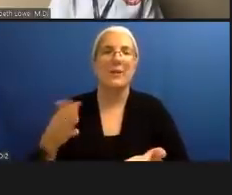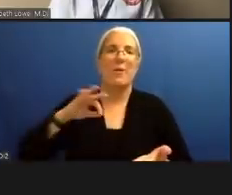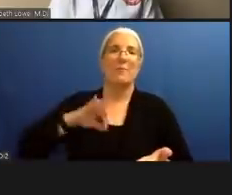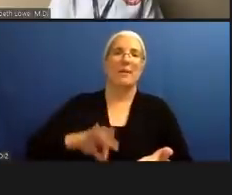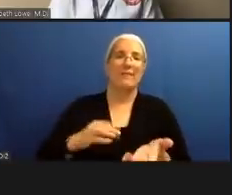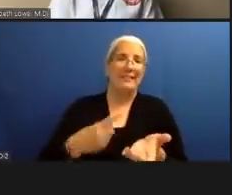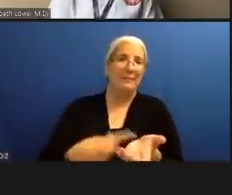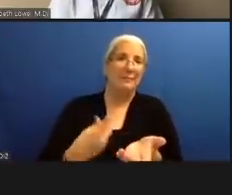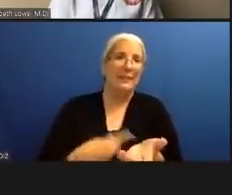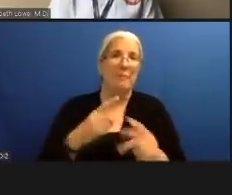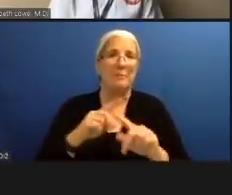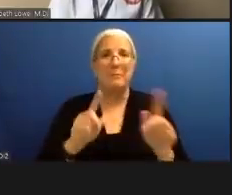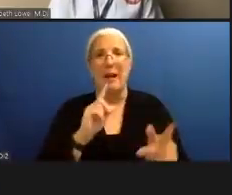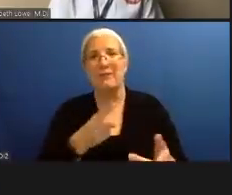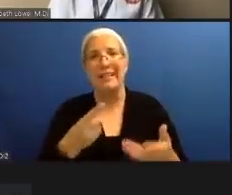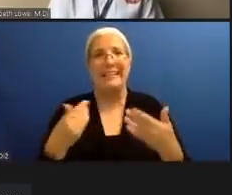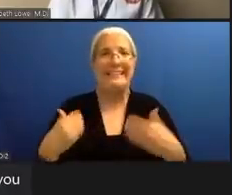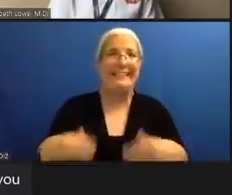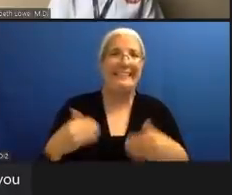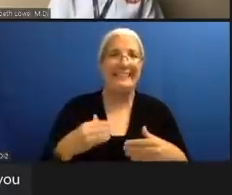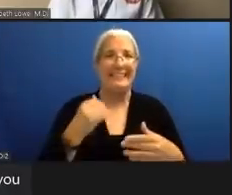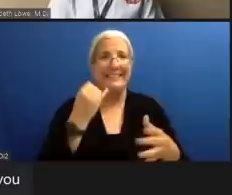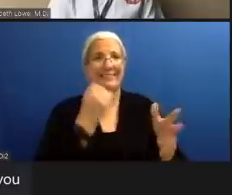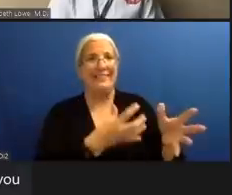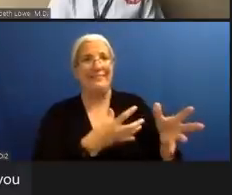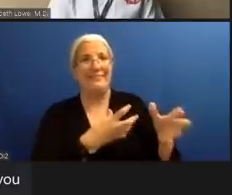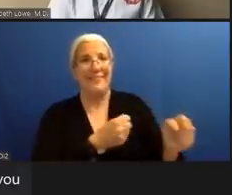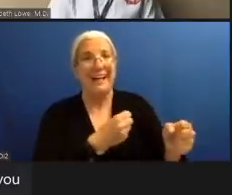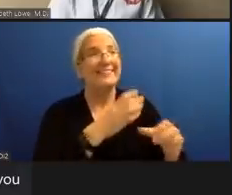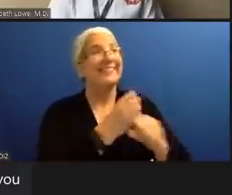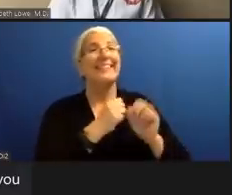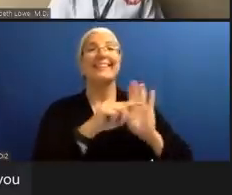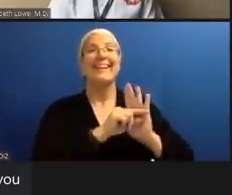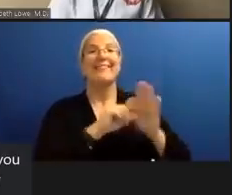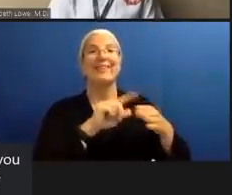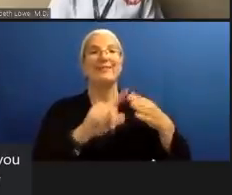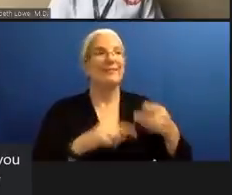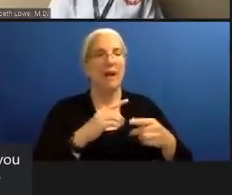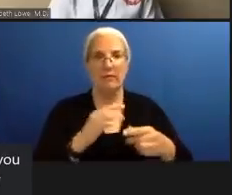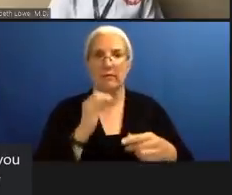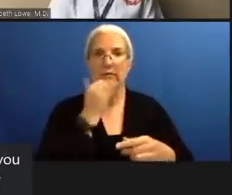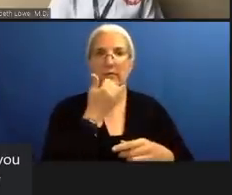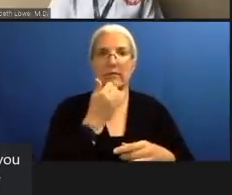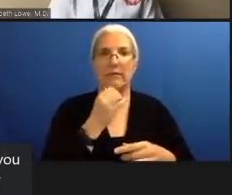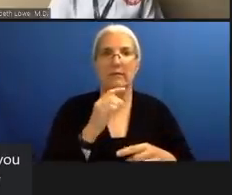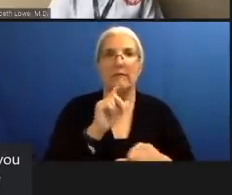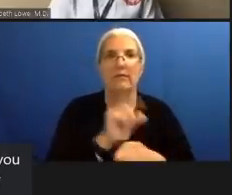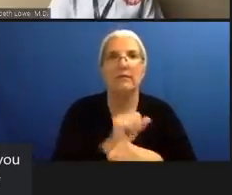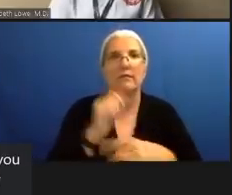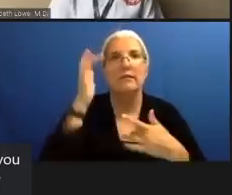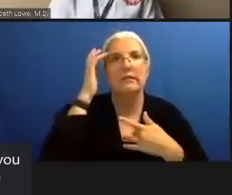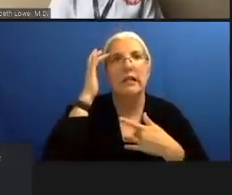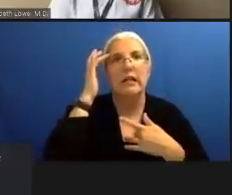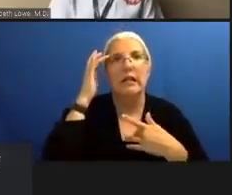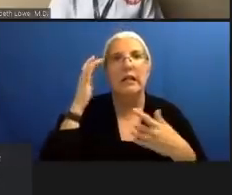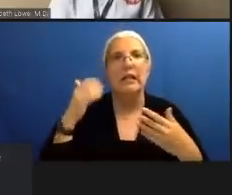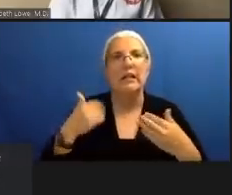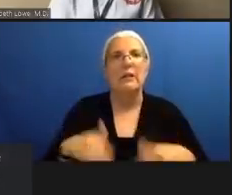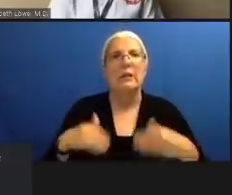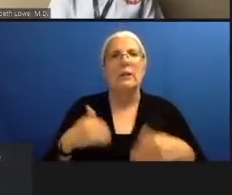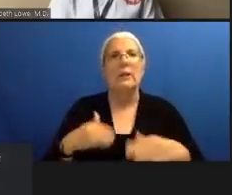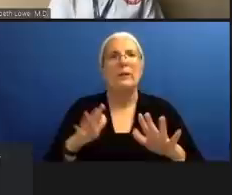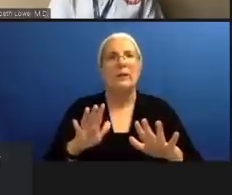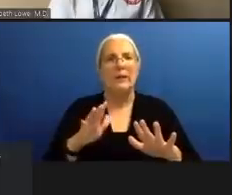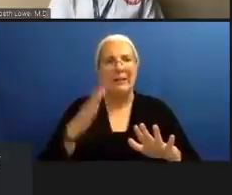especially when you get a negative result and you're not exactly sure that actually means the absence of infection. that's a major limitation to those much